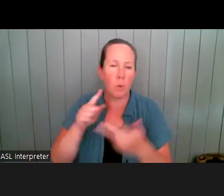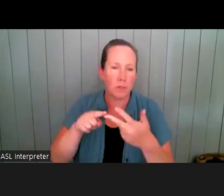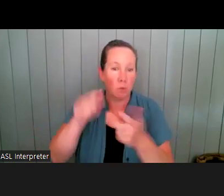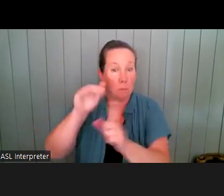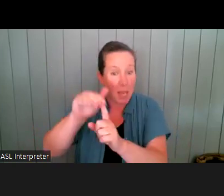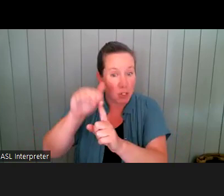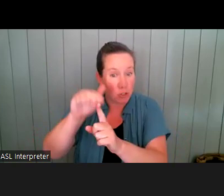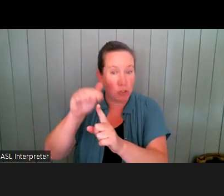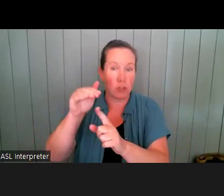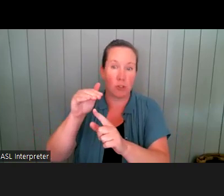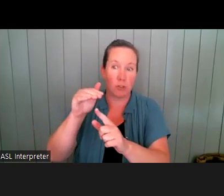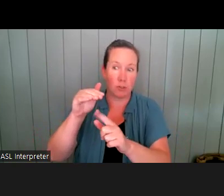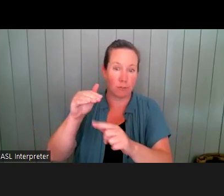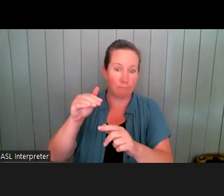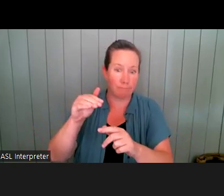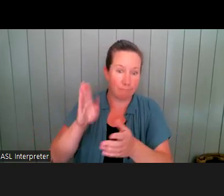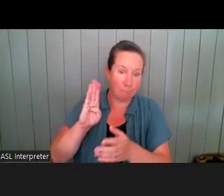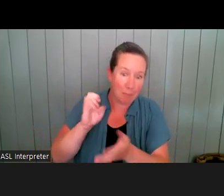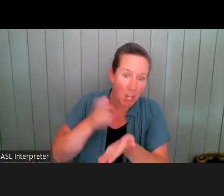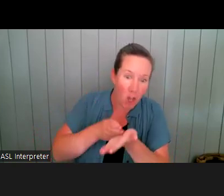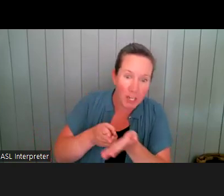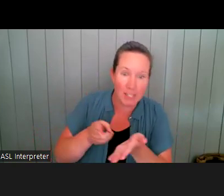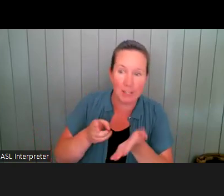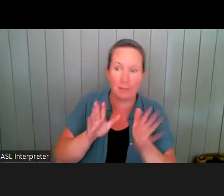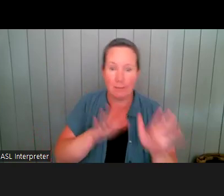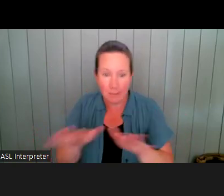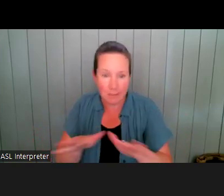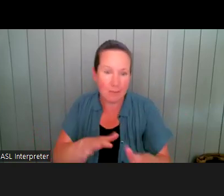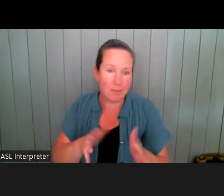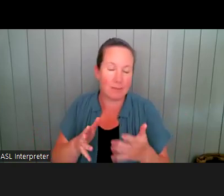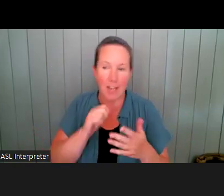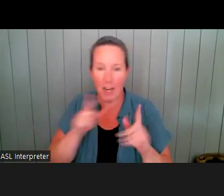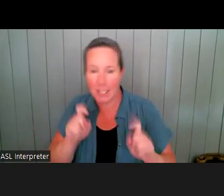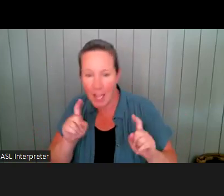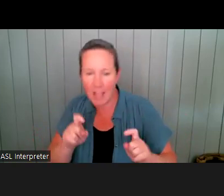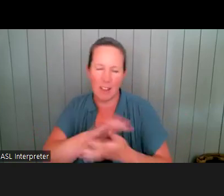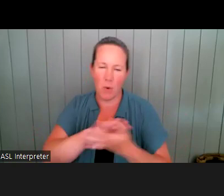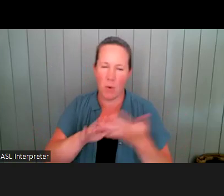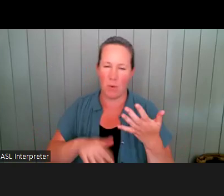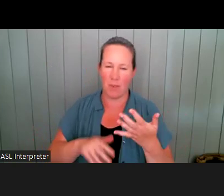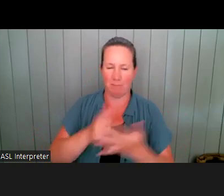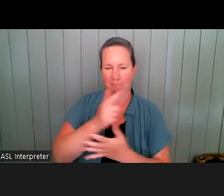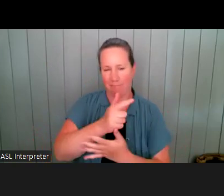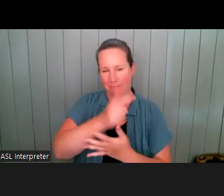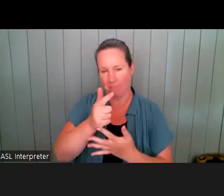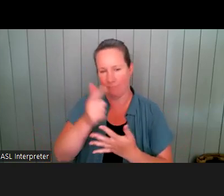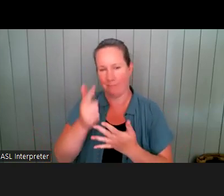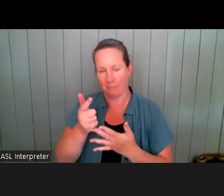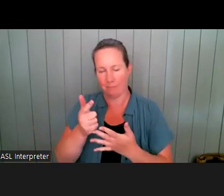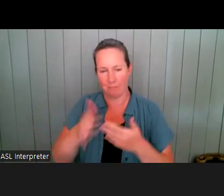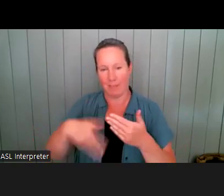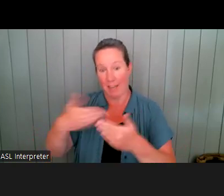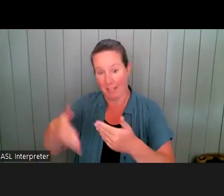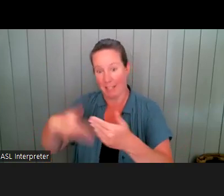encouraging you to, take your time, reminding you that it's not a test. And once it goes through